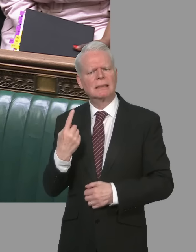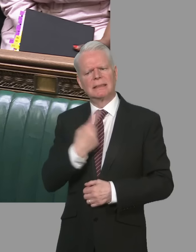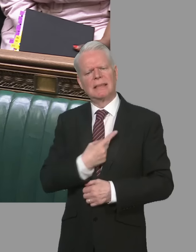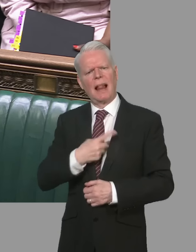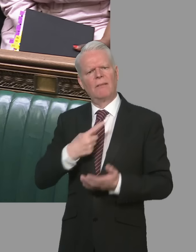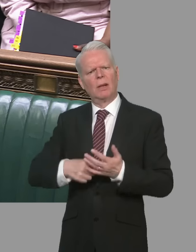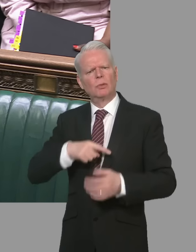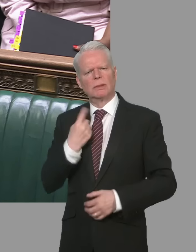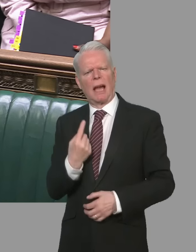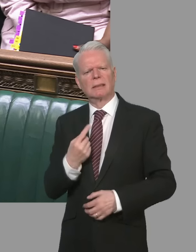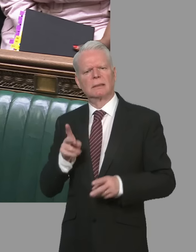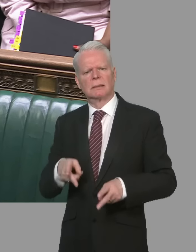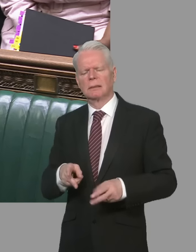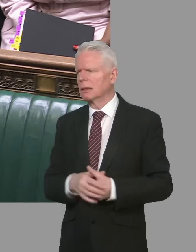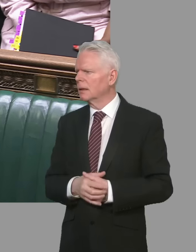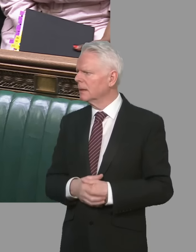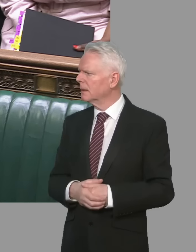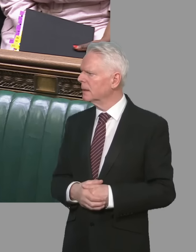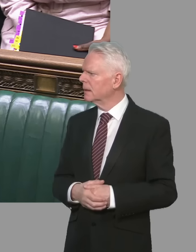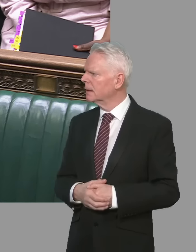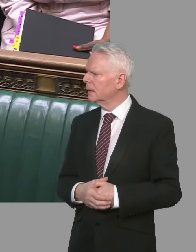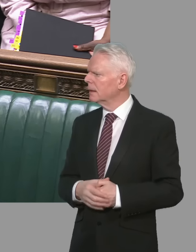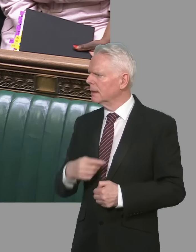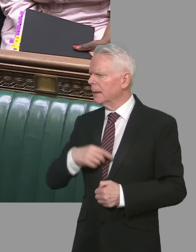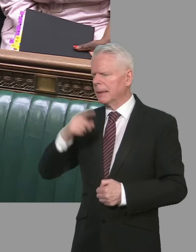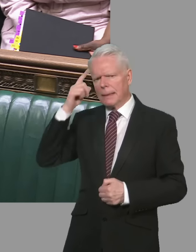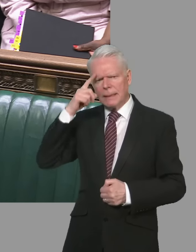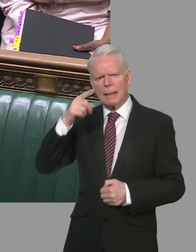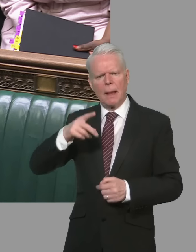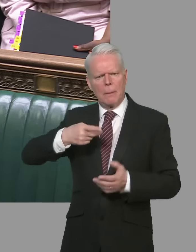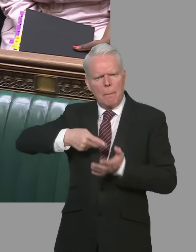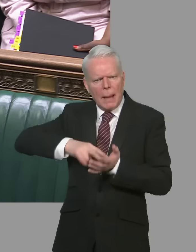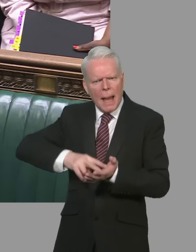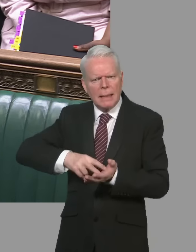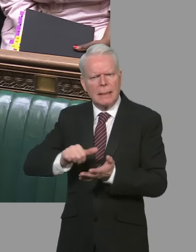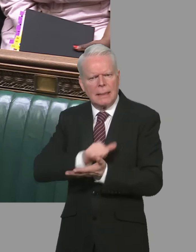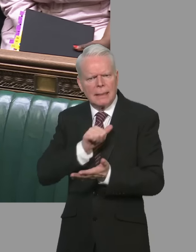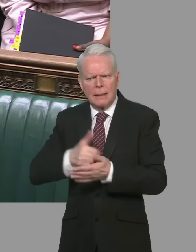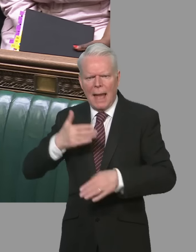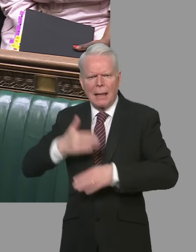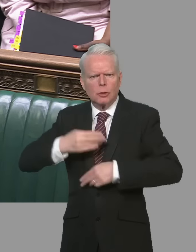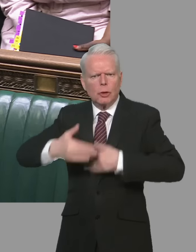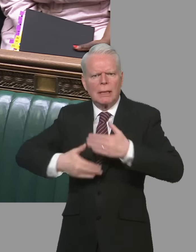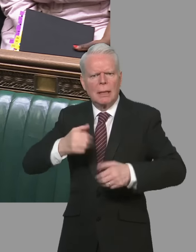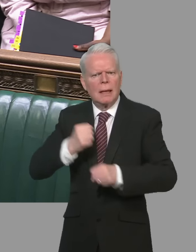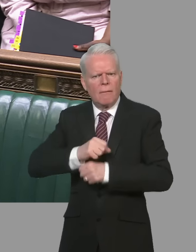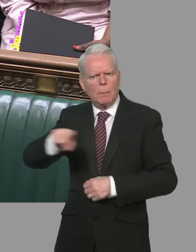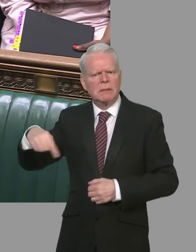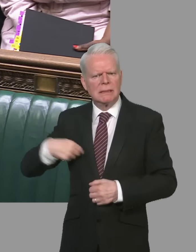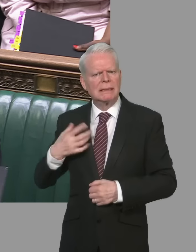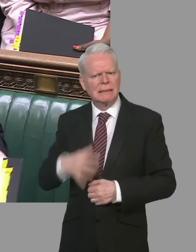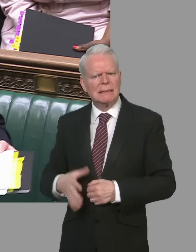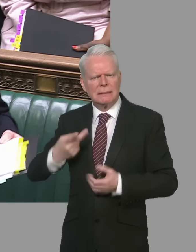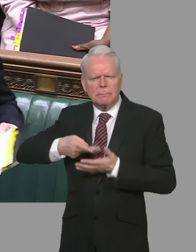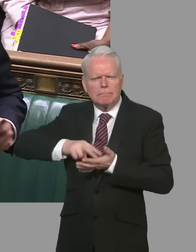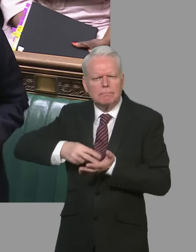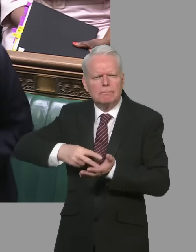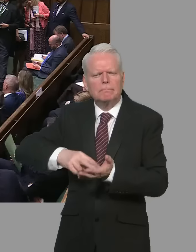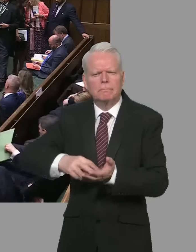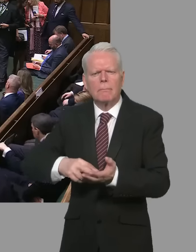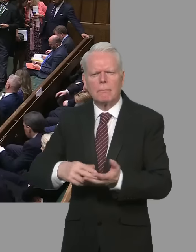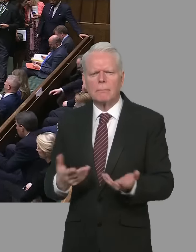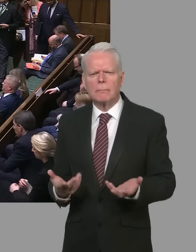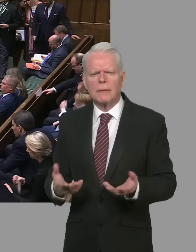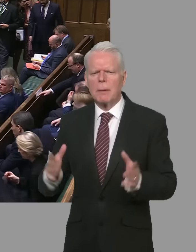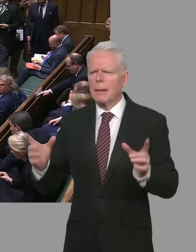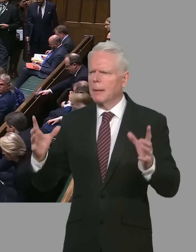meeting that he is asking for. And thank him again for raising this case. It's really important that he does so. Please,